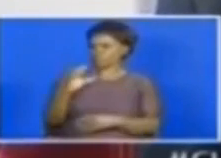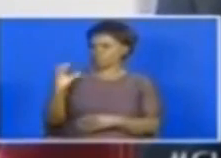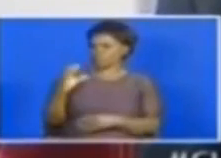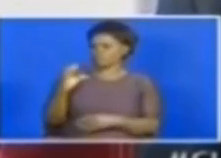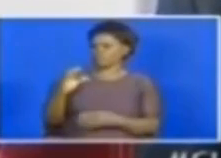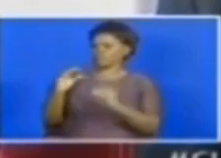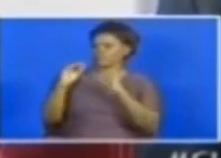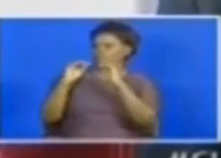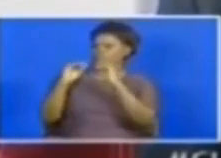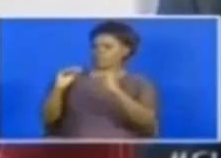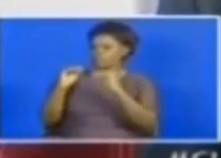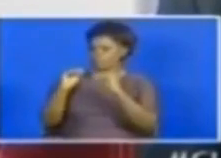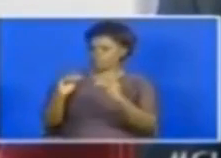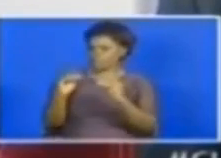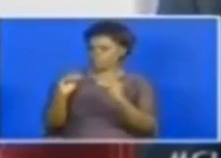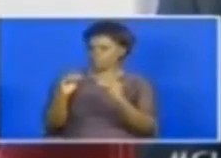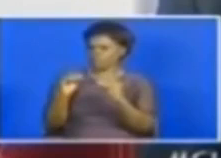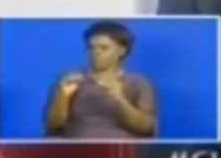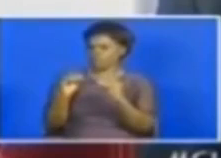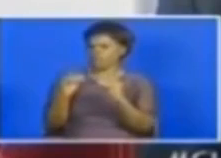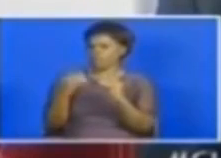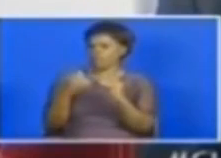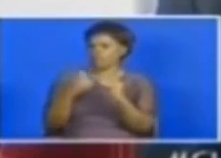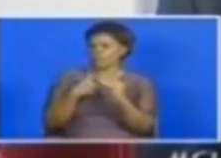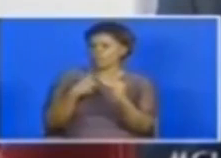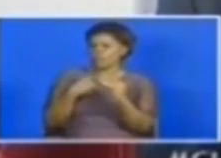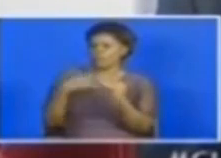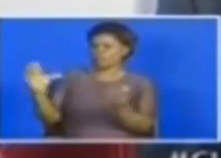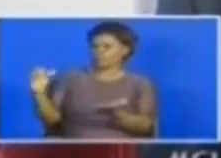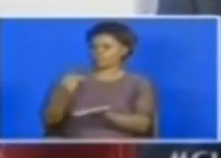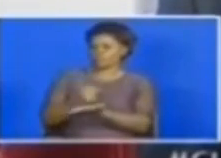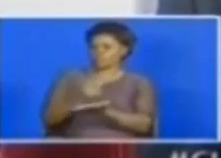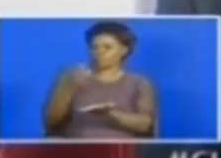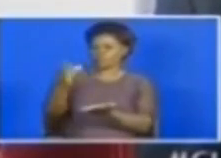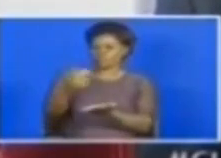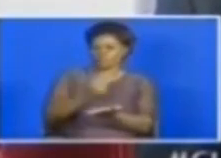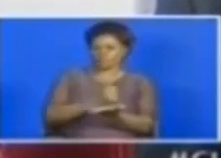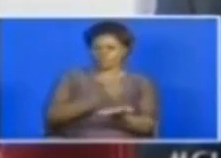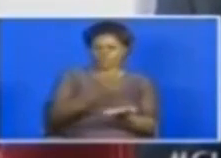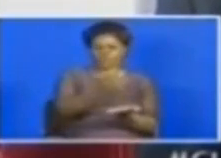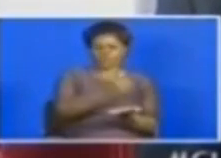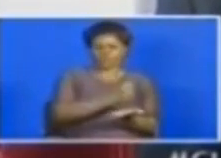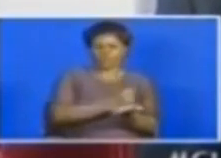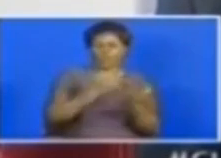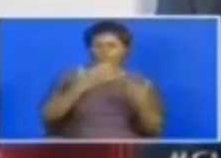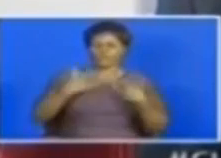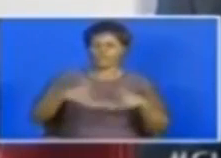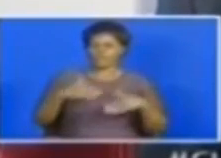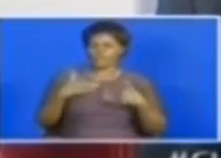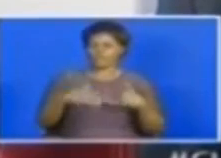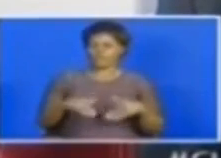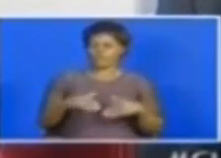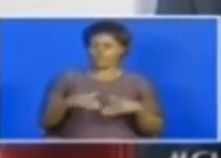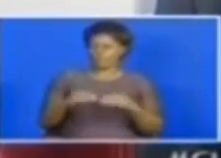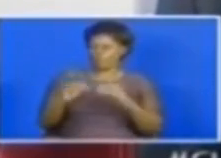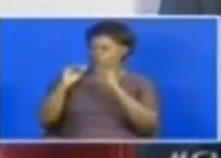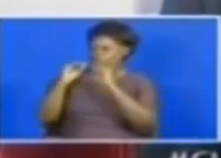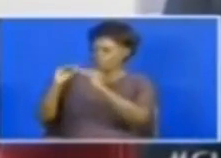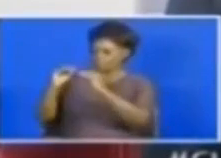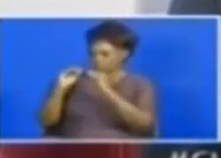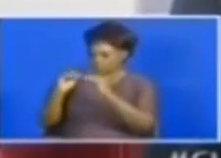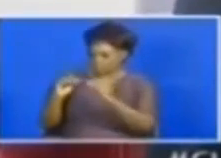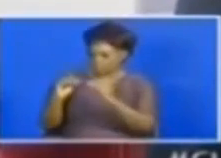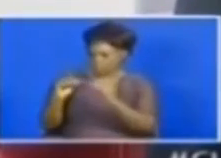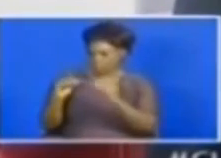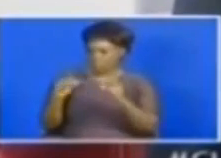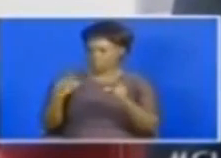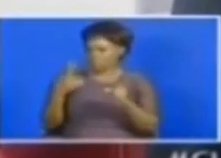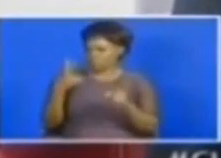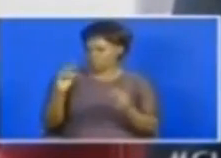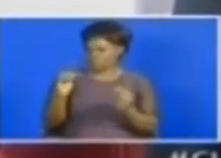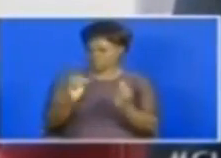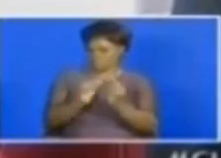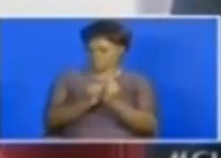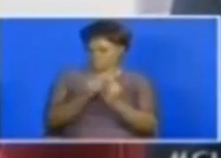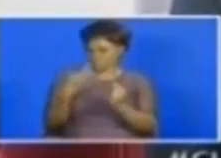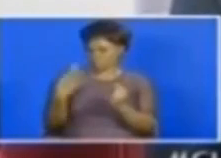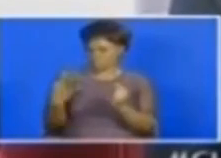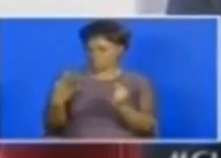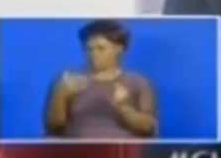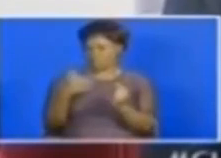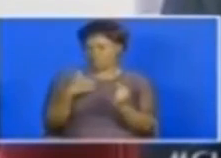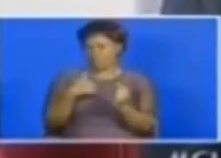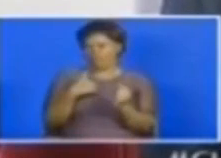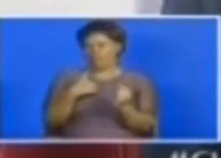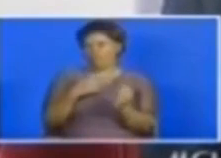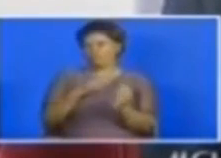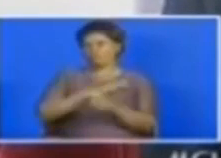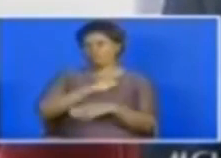education campaigns. We have now recruited all the staff that are supposed to be doing the voter education. Unlike 2013, we now